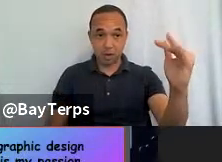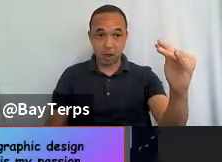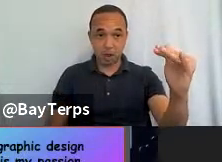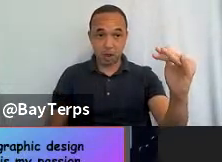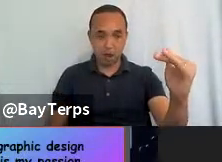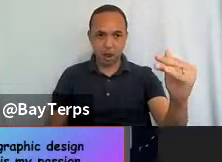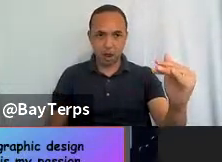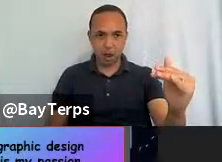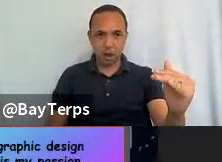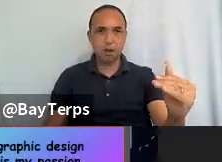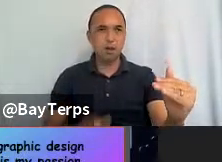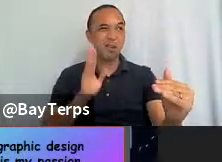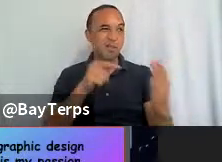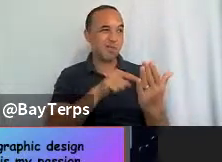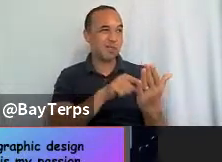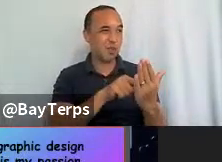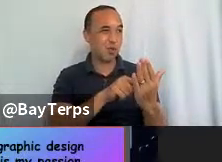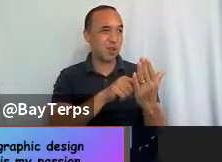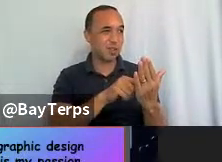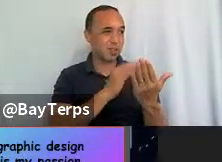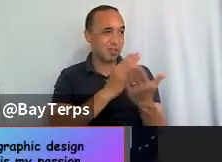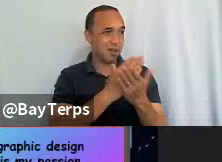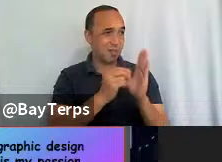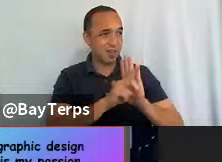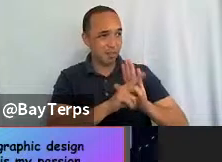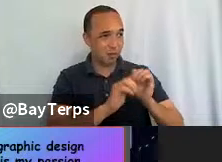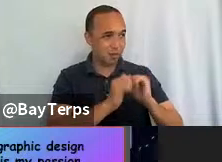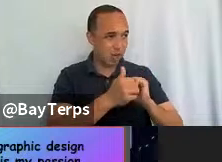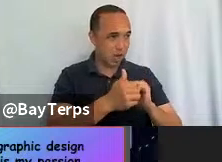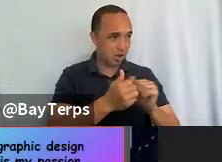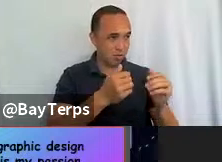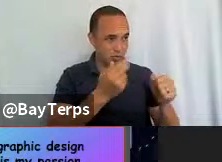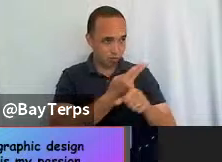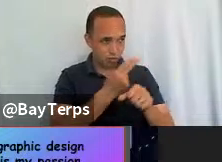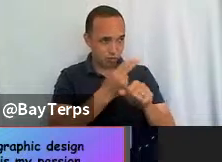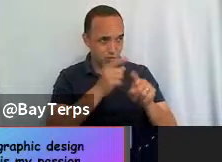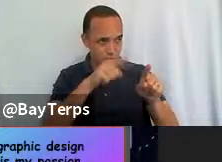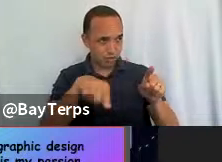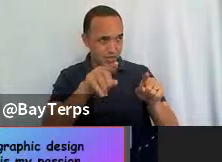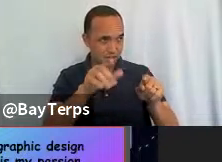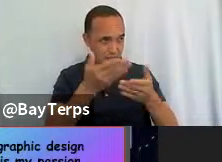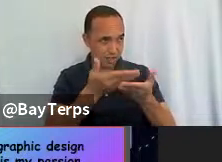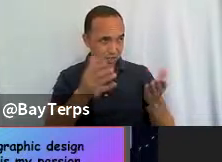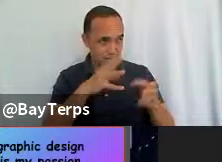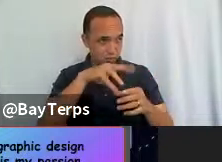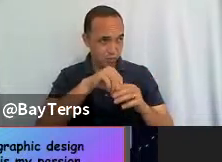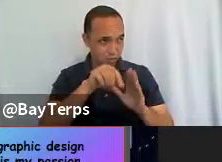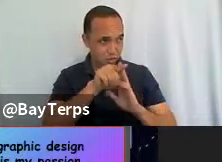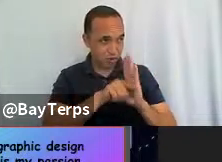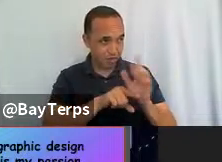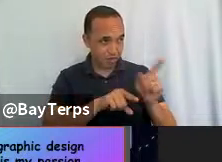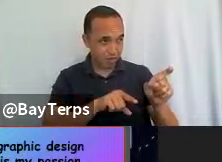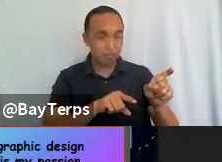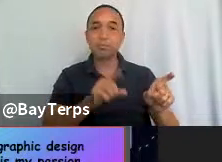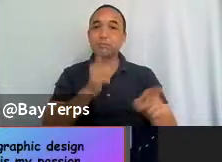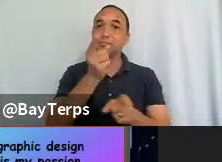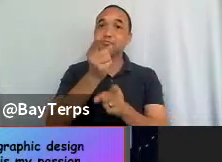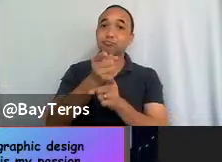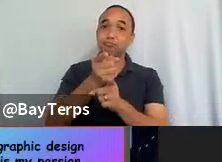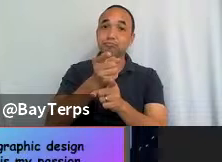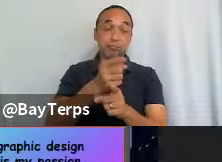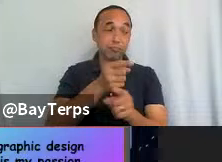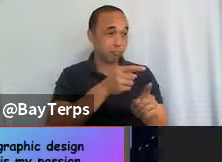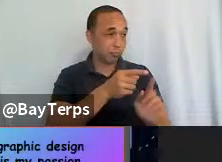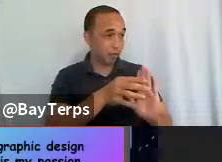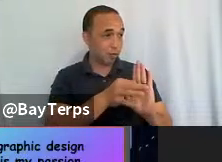So you're going to be showing us some demonstrations on how to do some of these different elements within a graphic. Is that right? That is correct. And you've